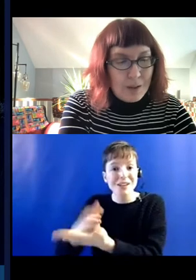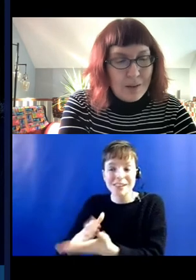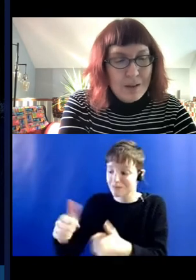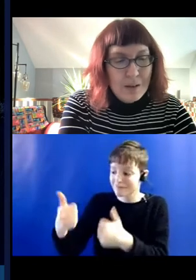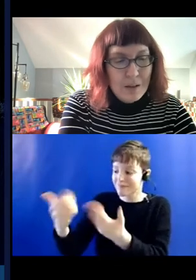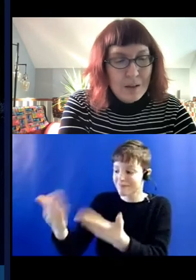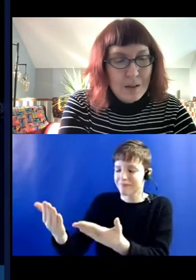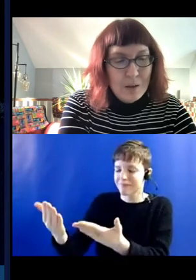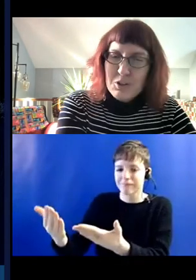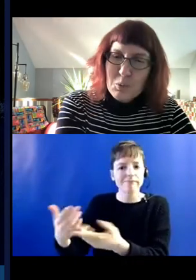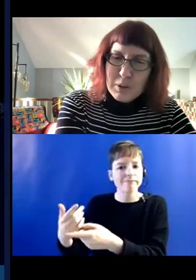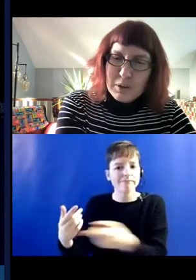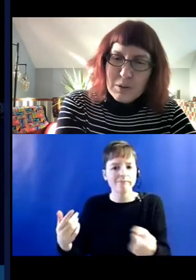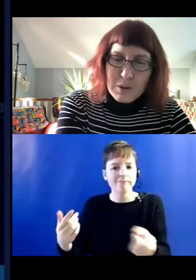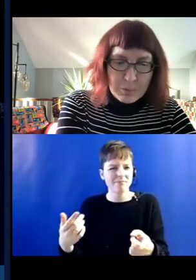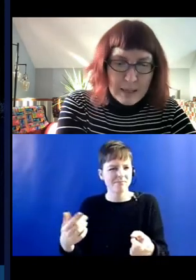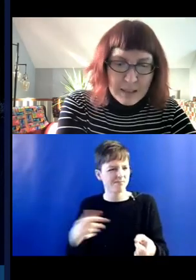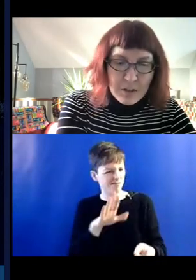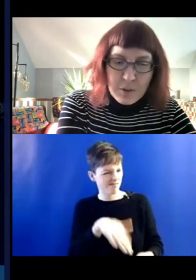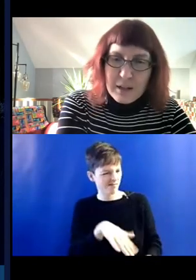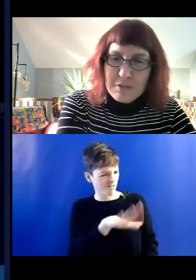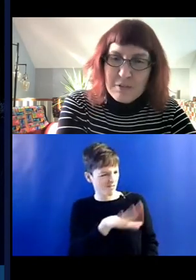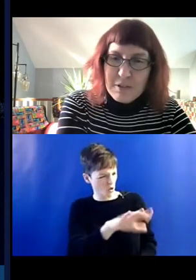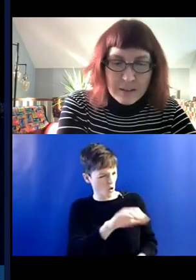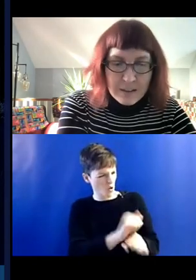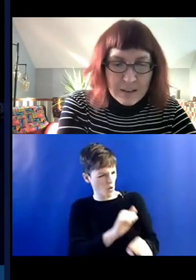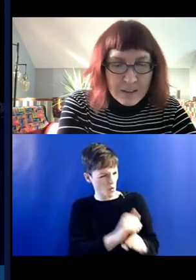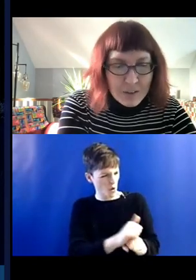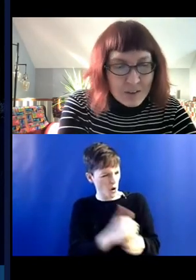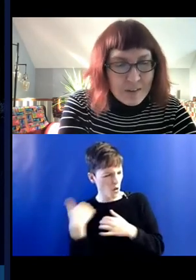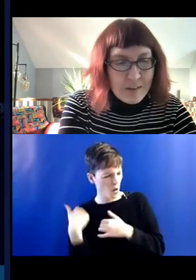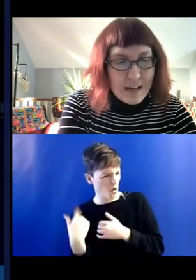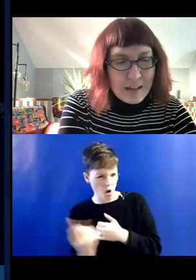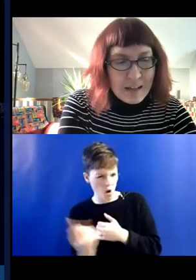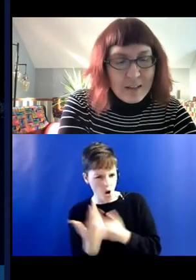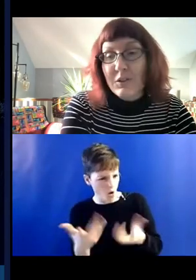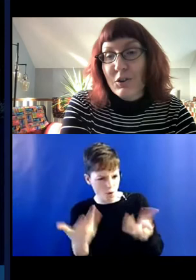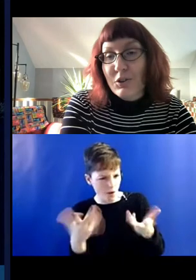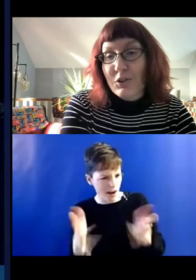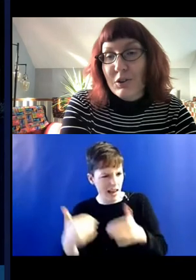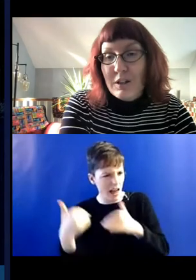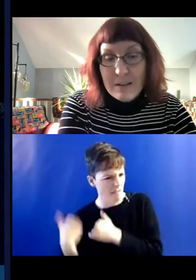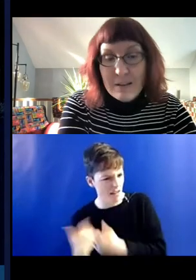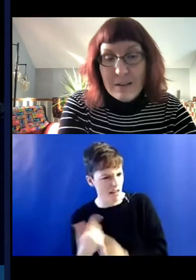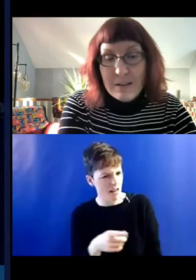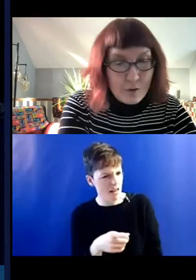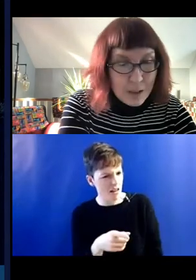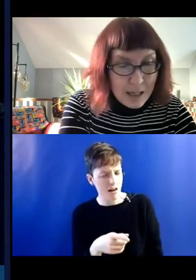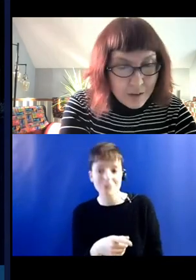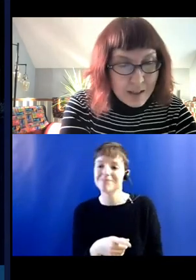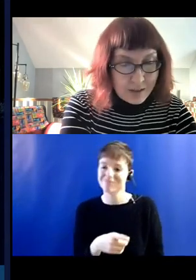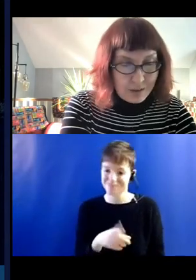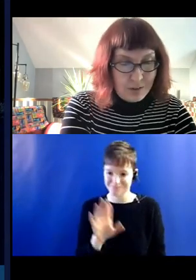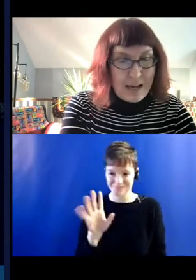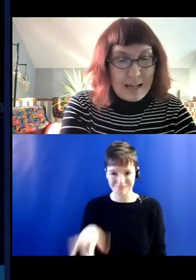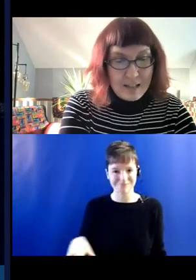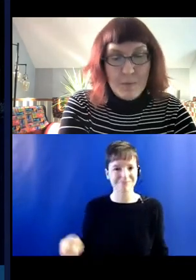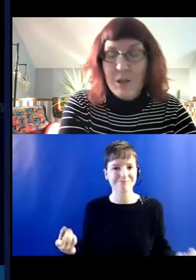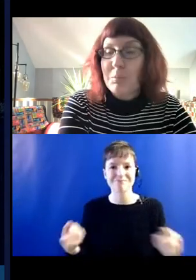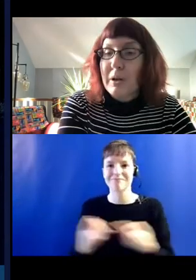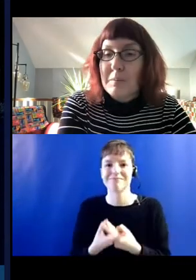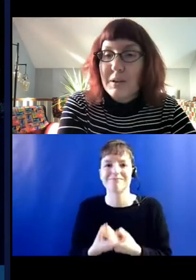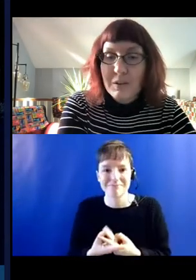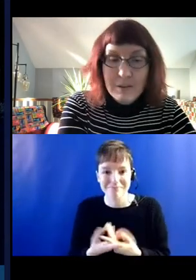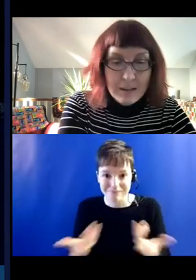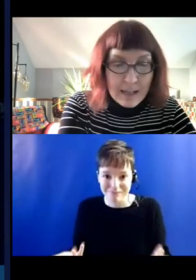met with, "But isn't your workload already too heavy?" You see, that is the intersection of precarious